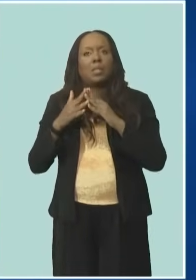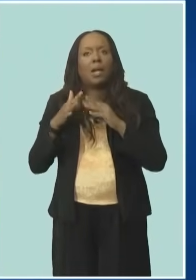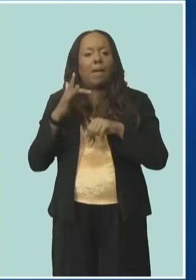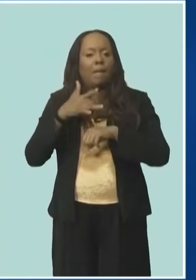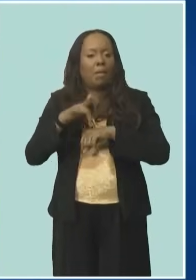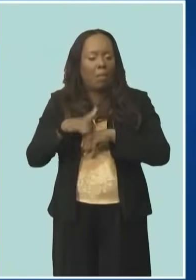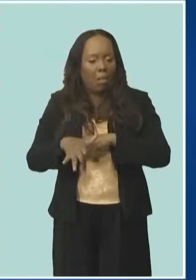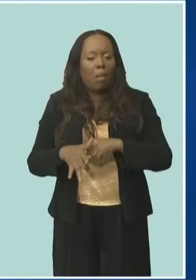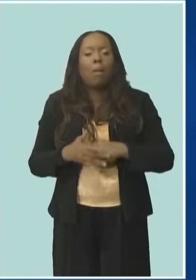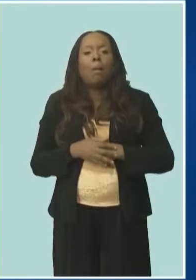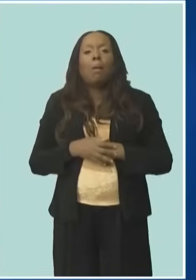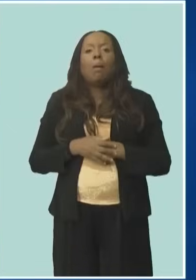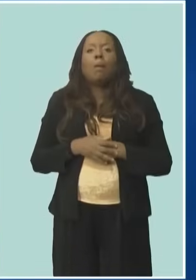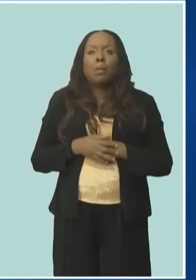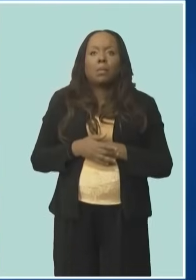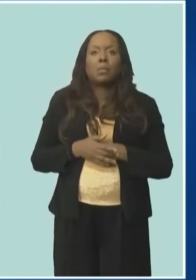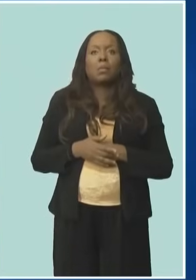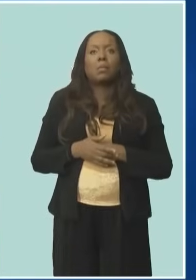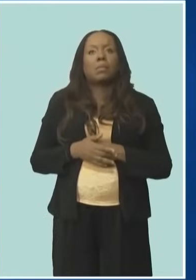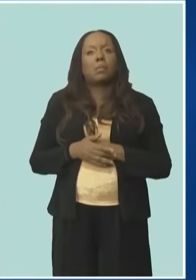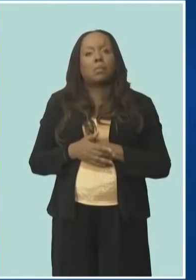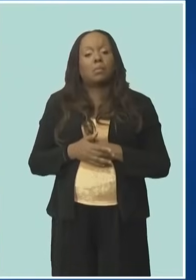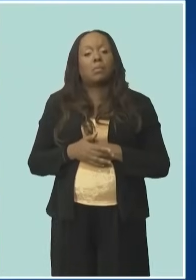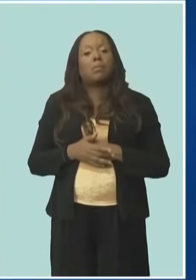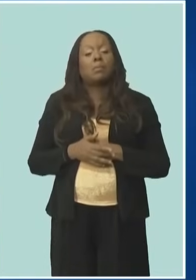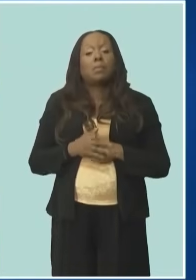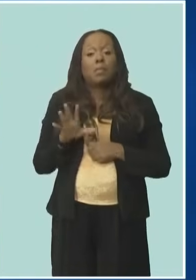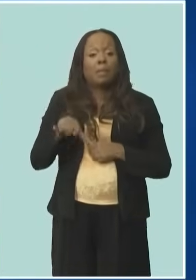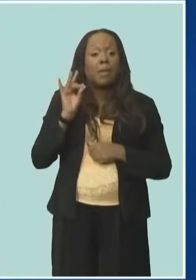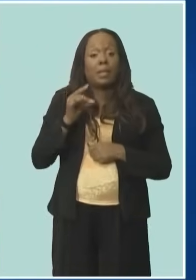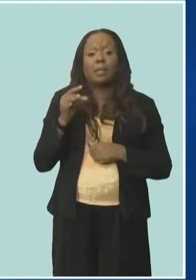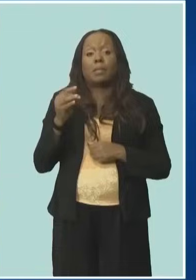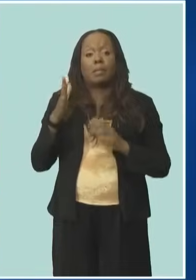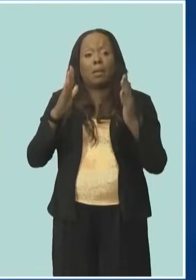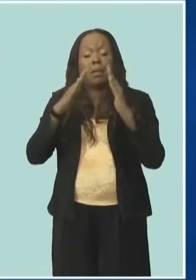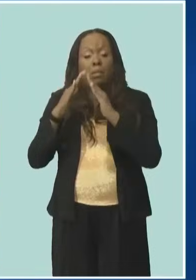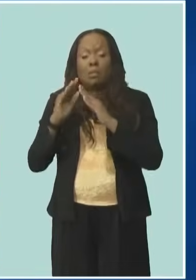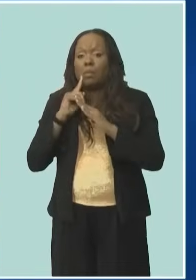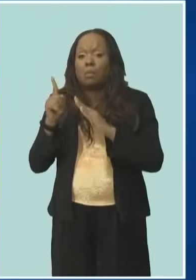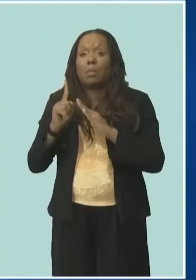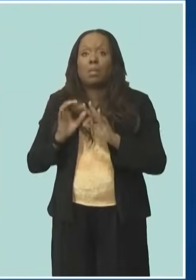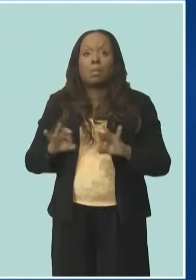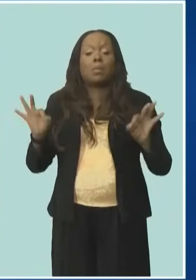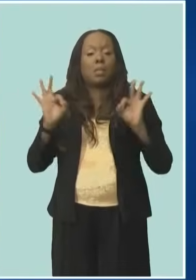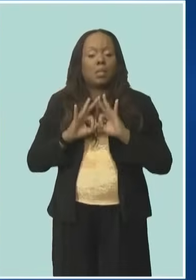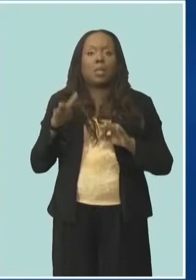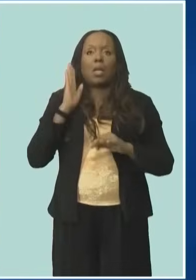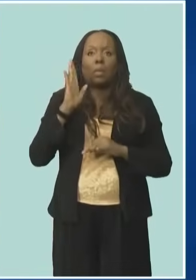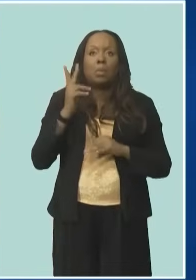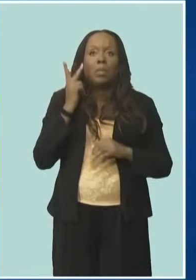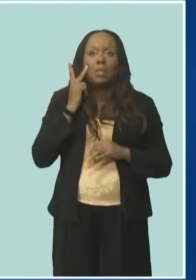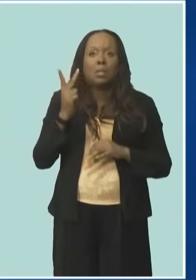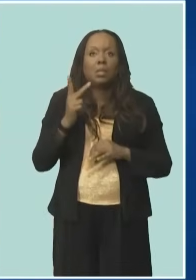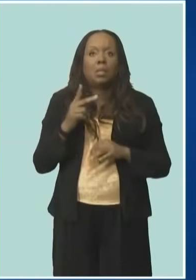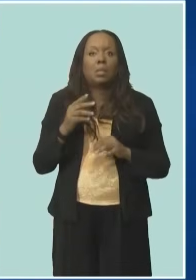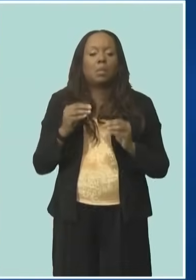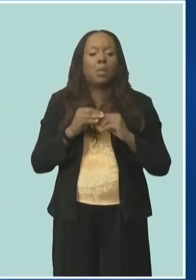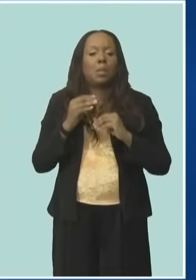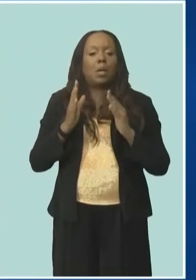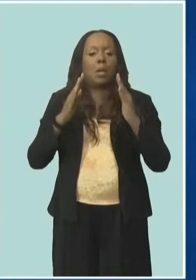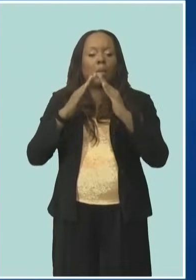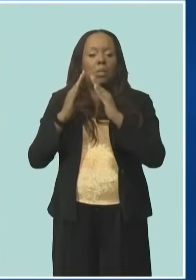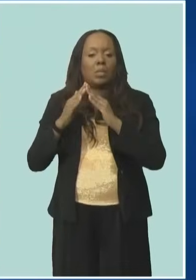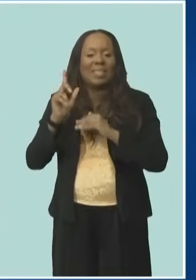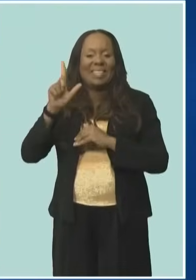obviously home is a big part of that, right? We're gonna see some houses come on stream later this year. So I'm